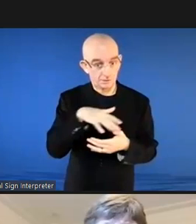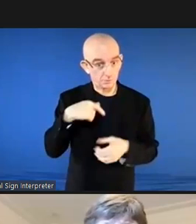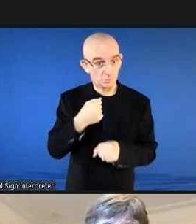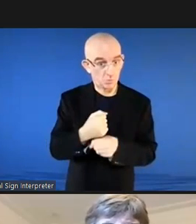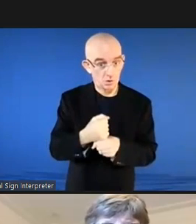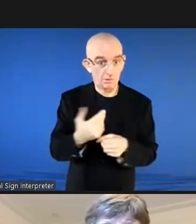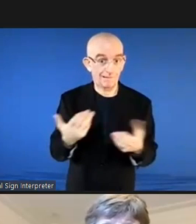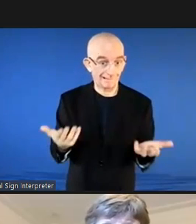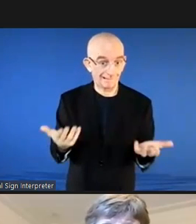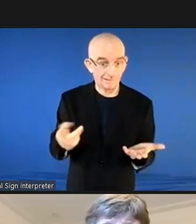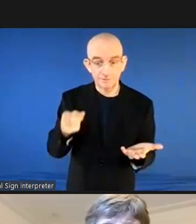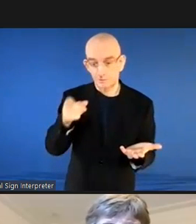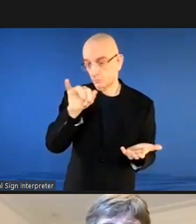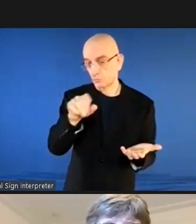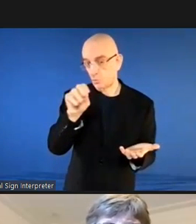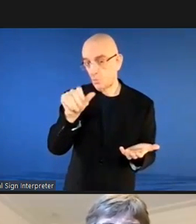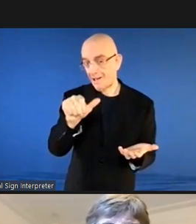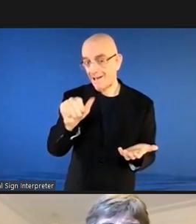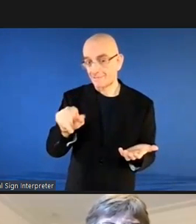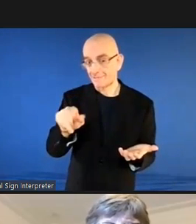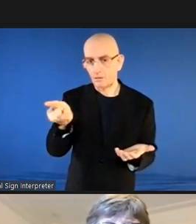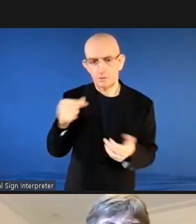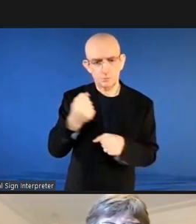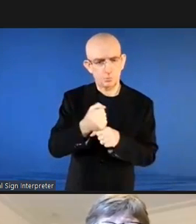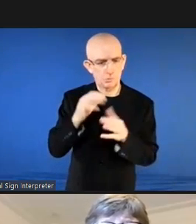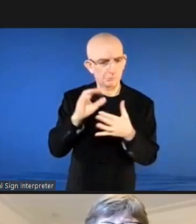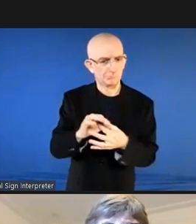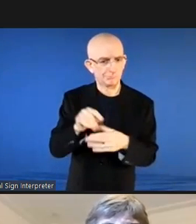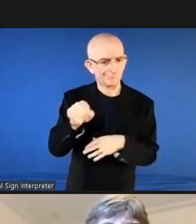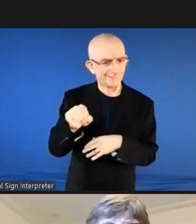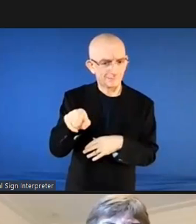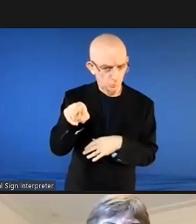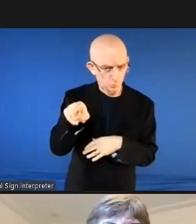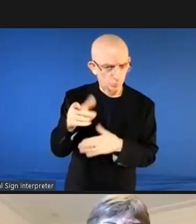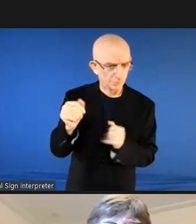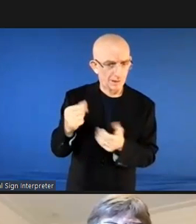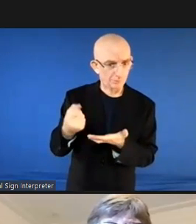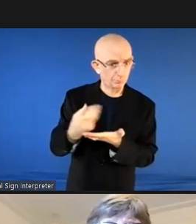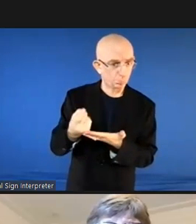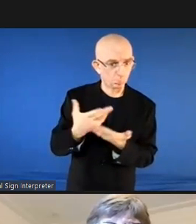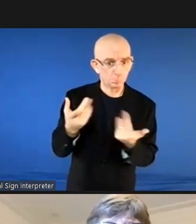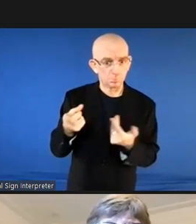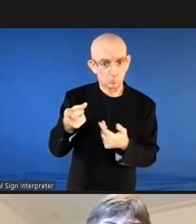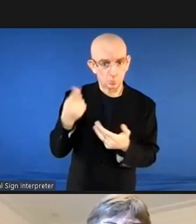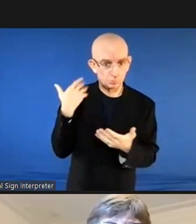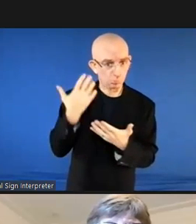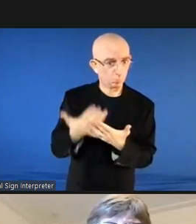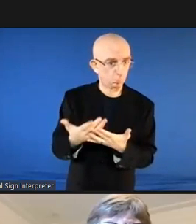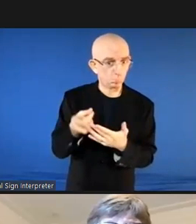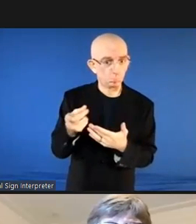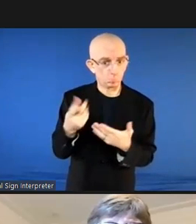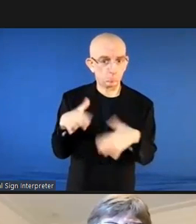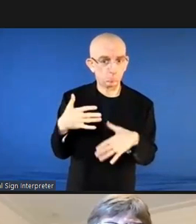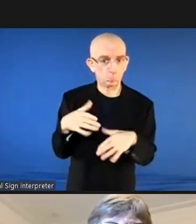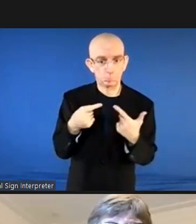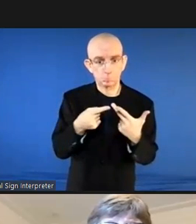started working in this area, and you did a lot of work in refugee camps after the Afghan